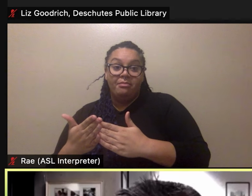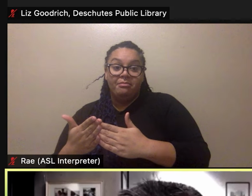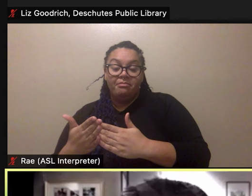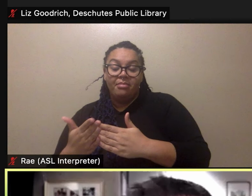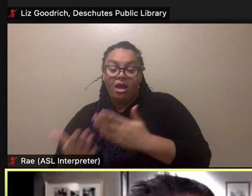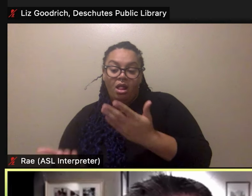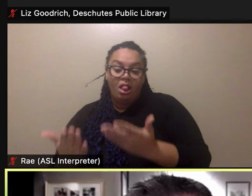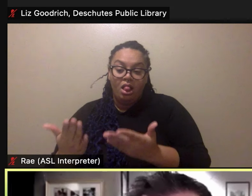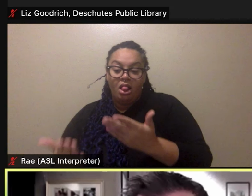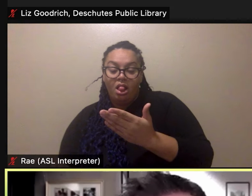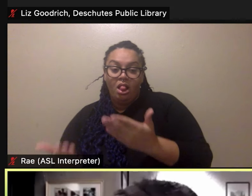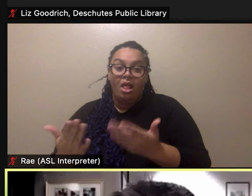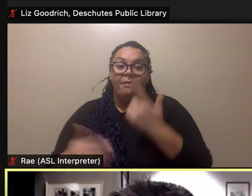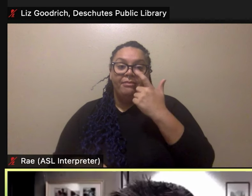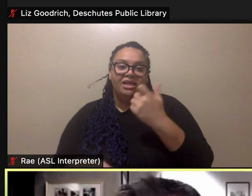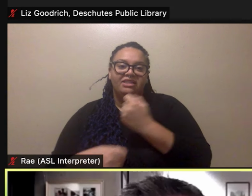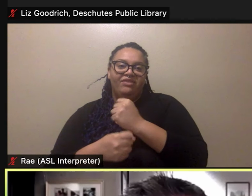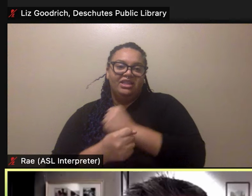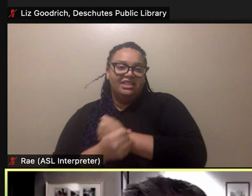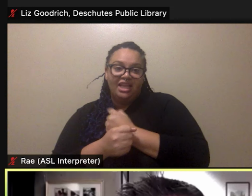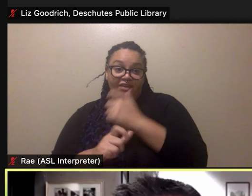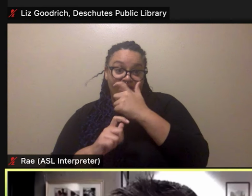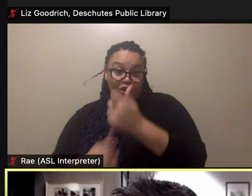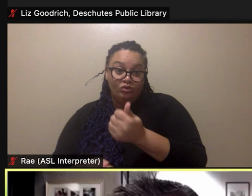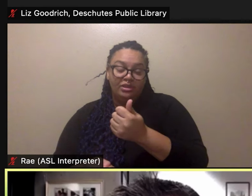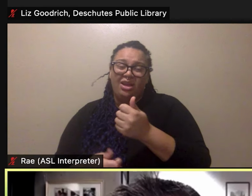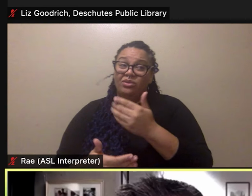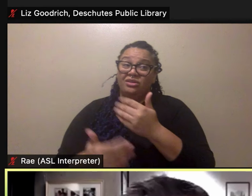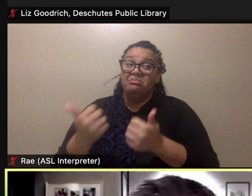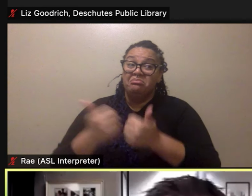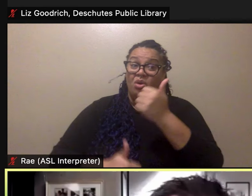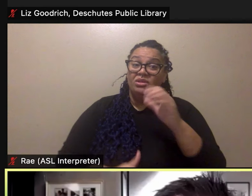was actually most of the colonies, basically from Delaware south.